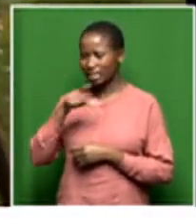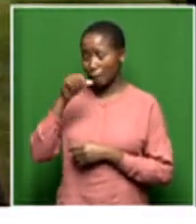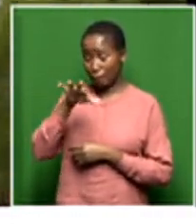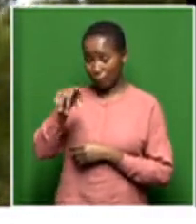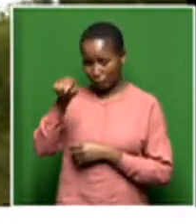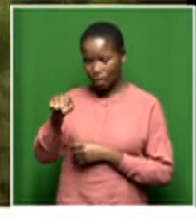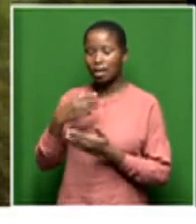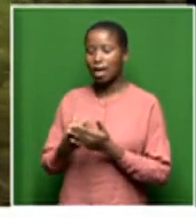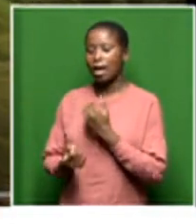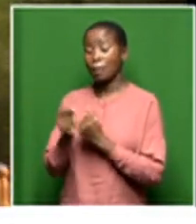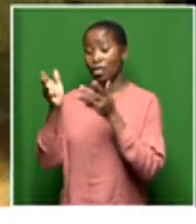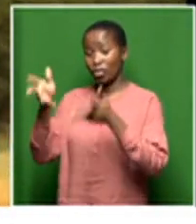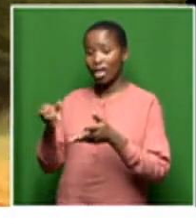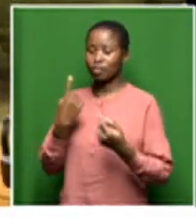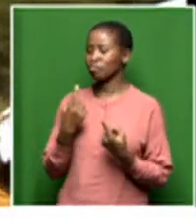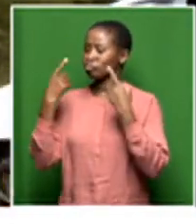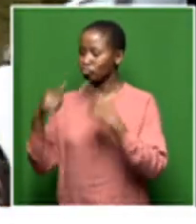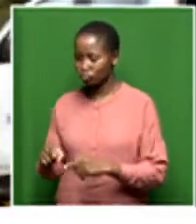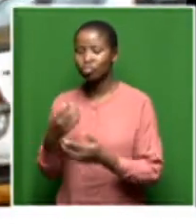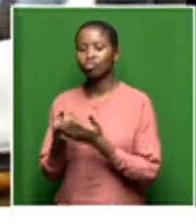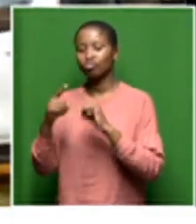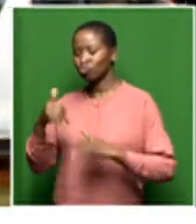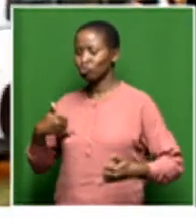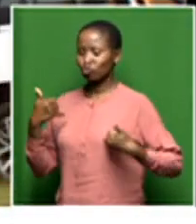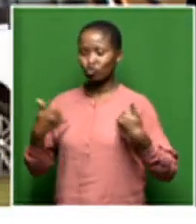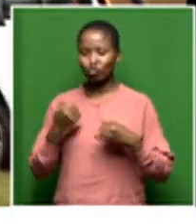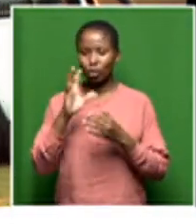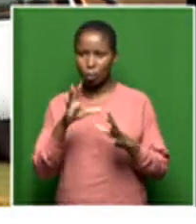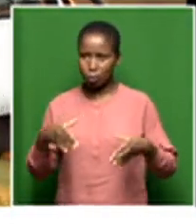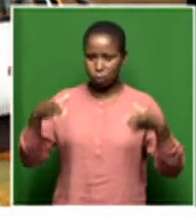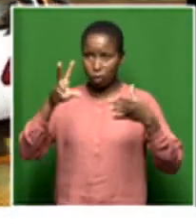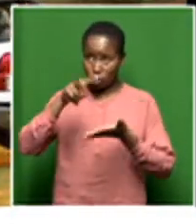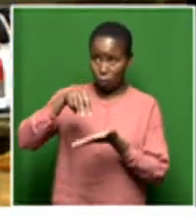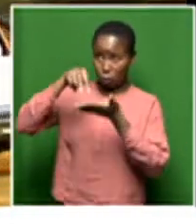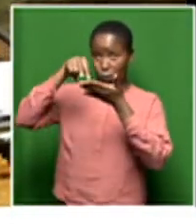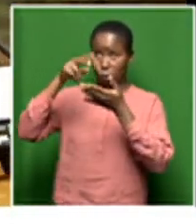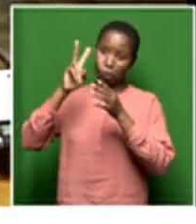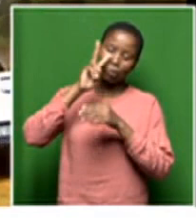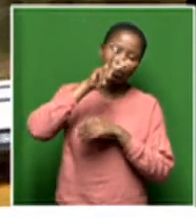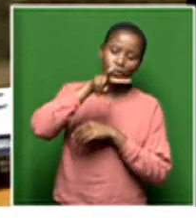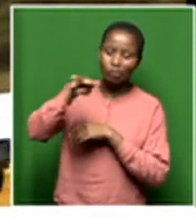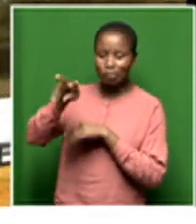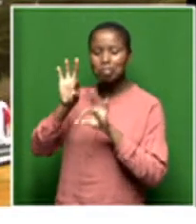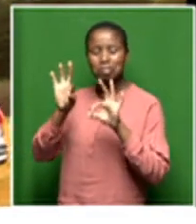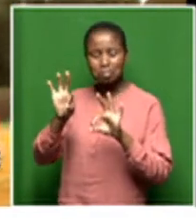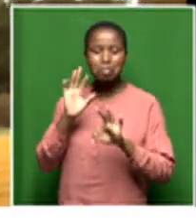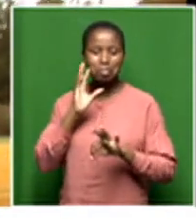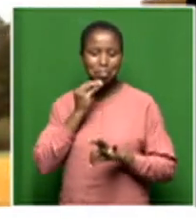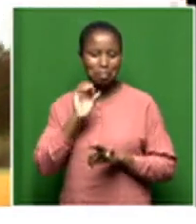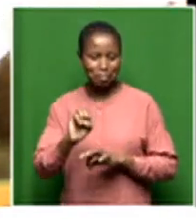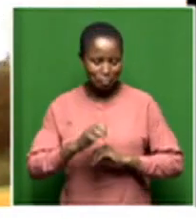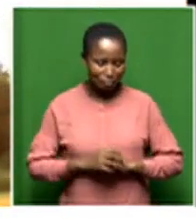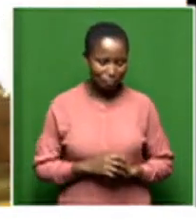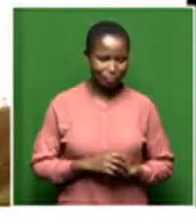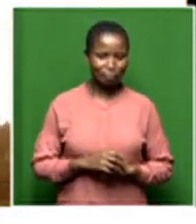pilots and take to the skies while enjoying stunning views of the countryside. In the northern sector of the cradle of